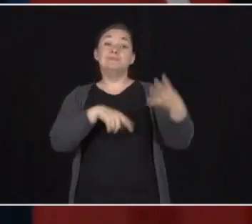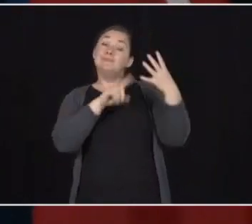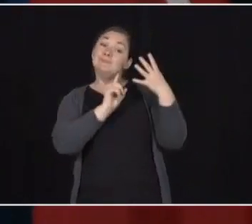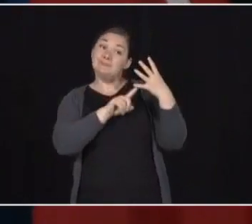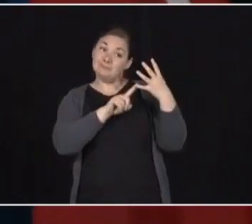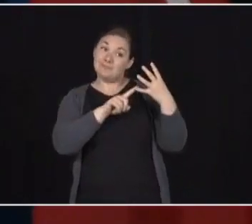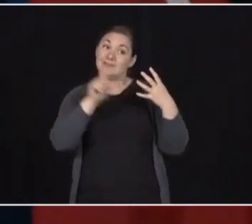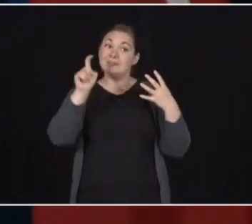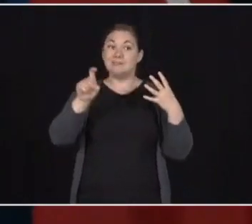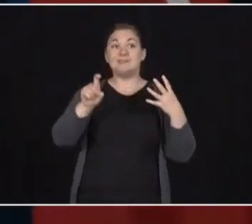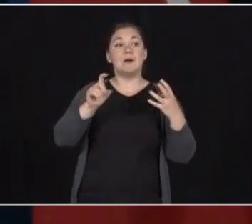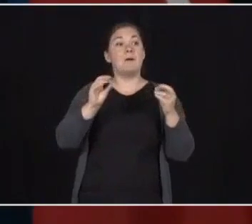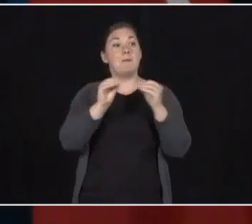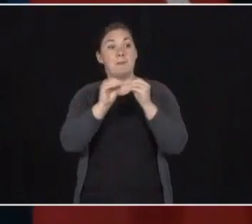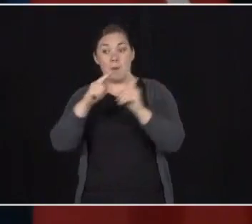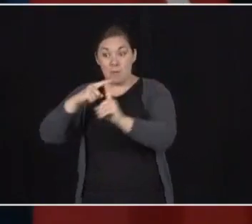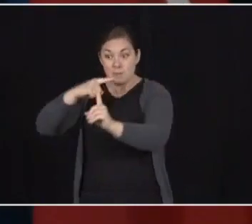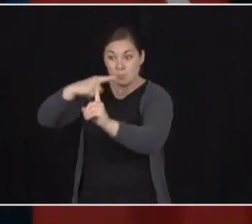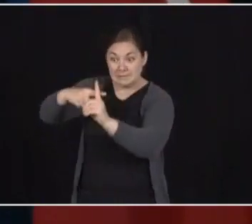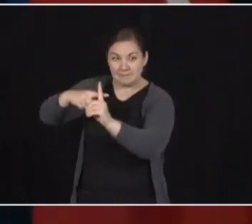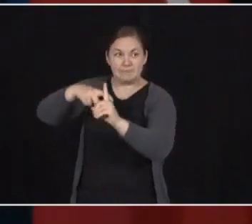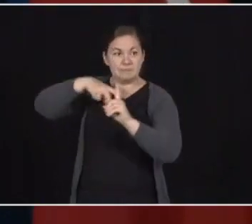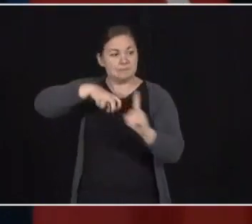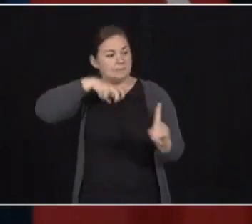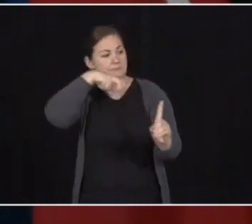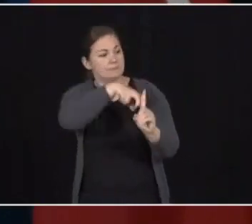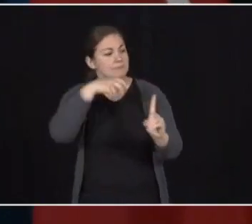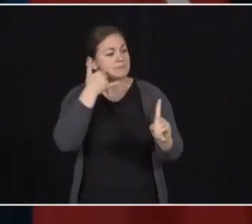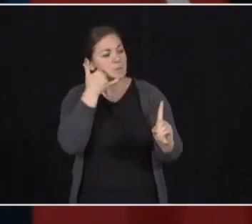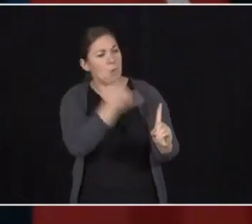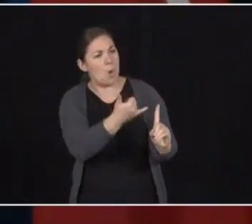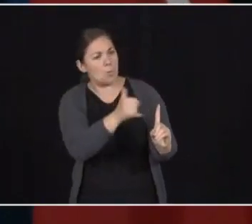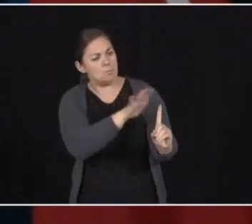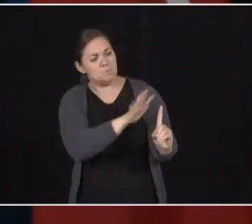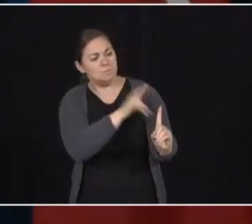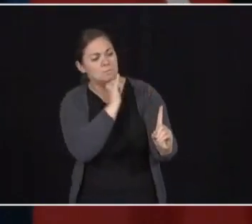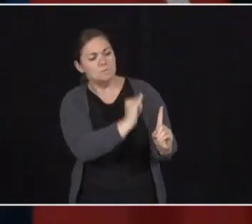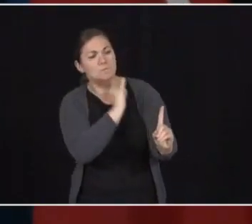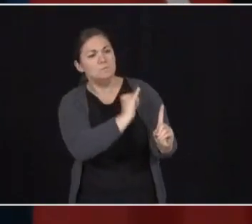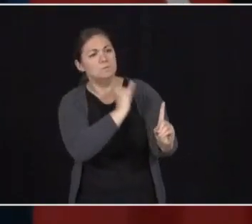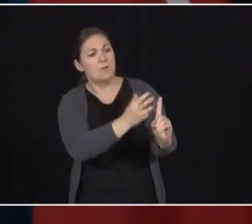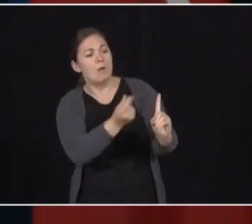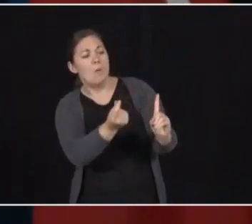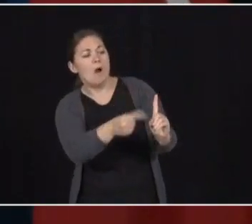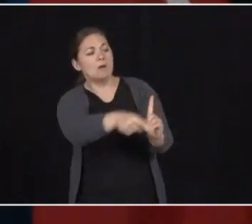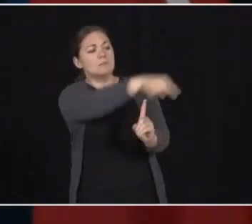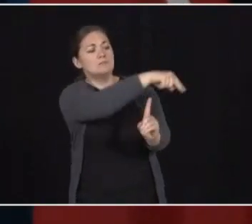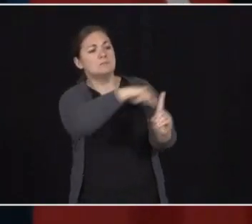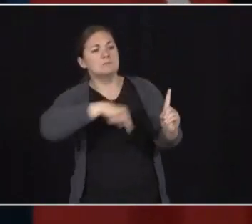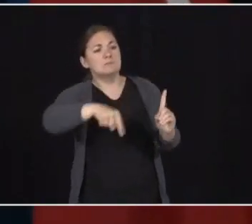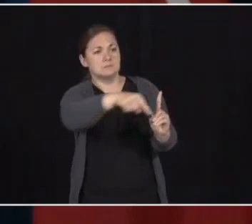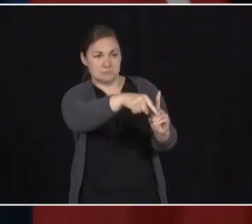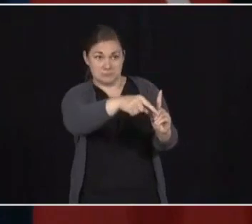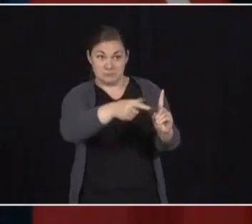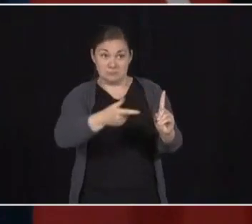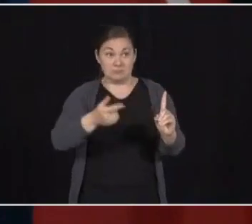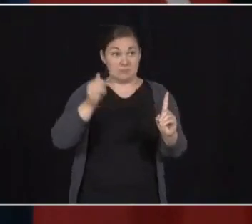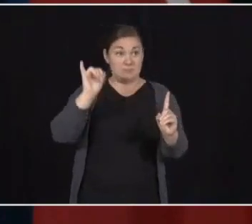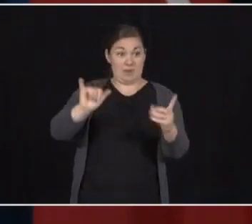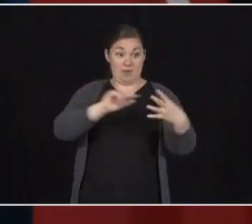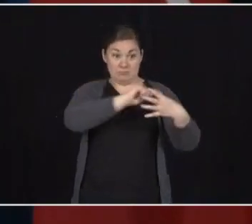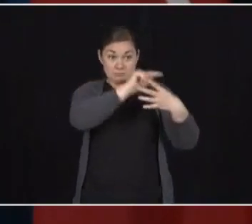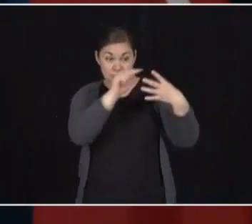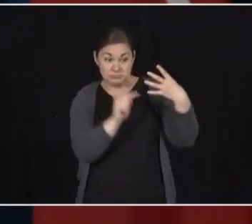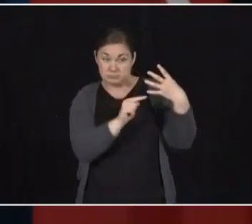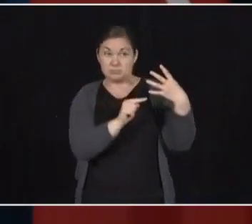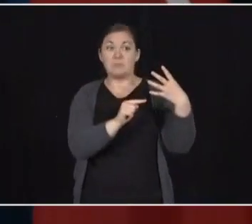2,000 people on the ground right now doing contact tracing with public health units. We have had an indication from the federal government that they're